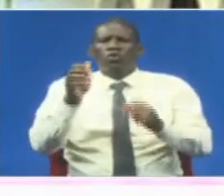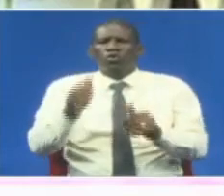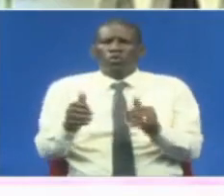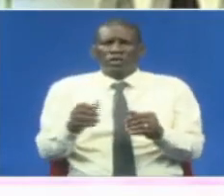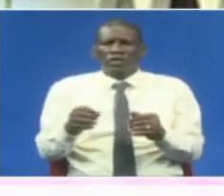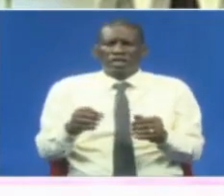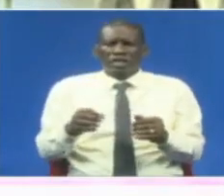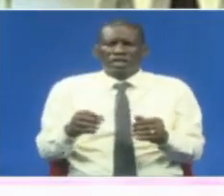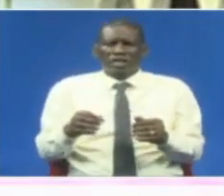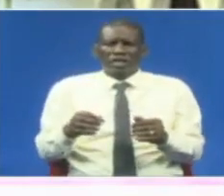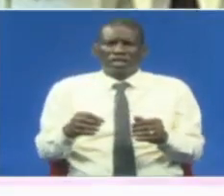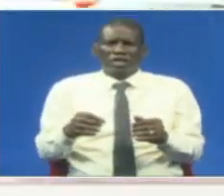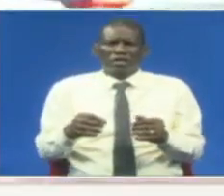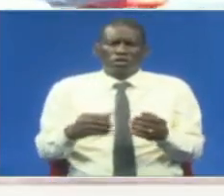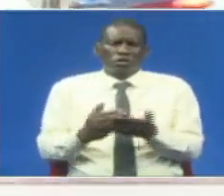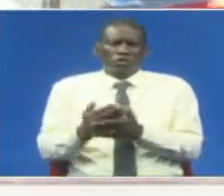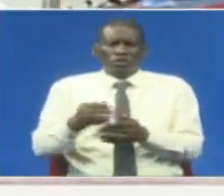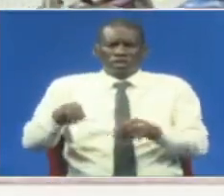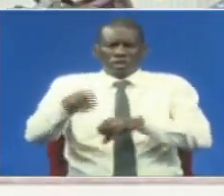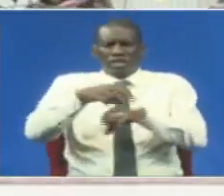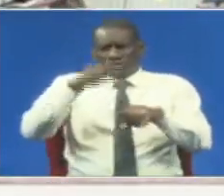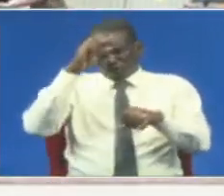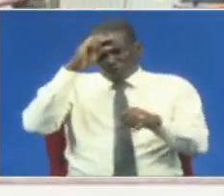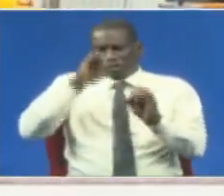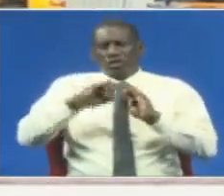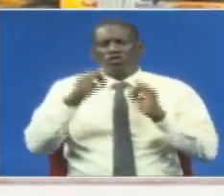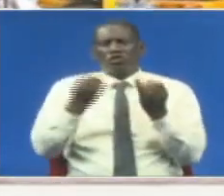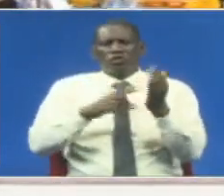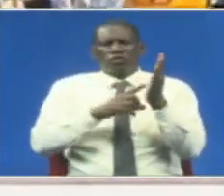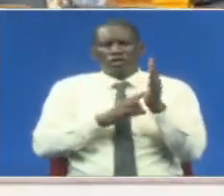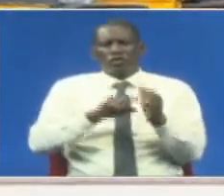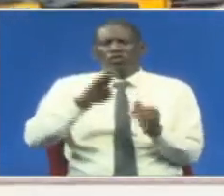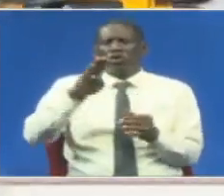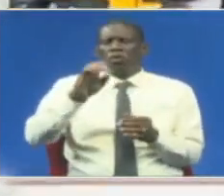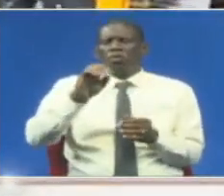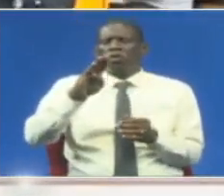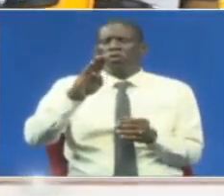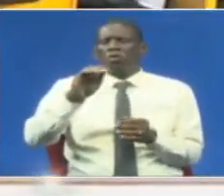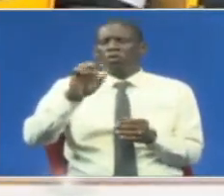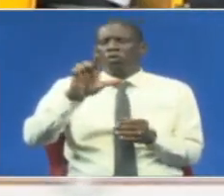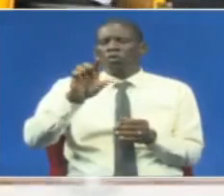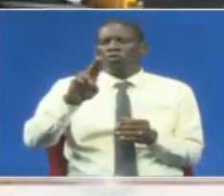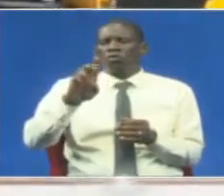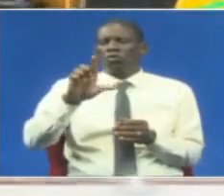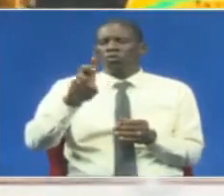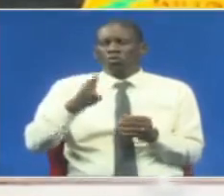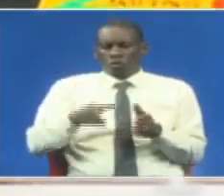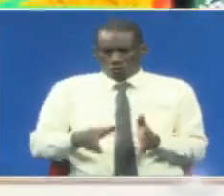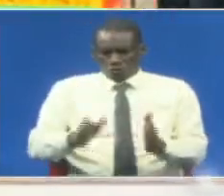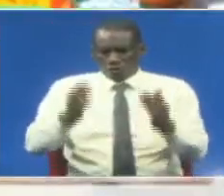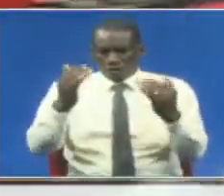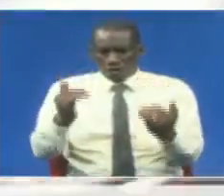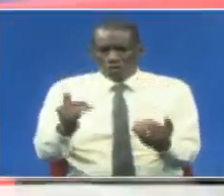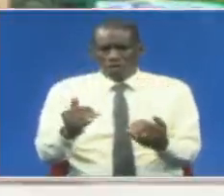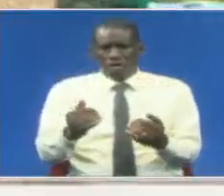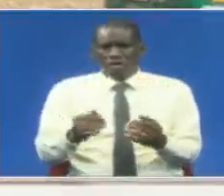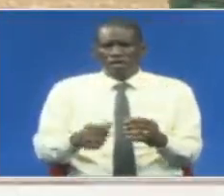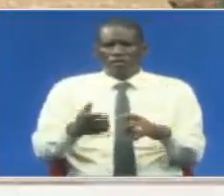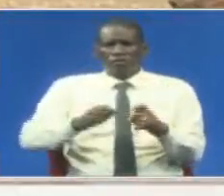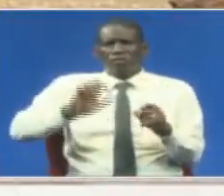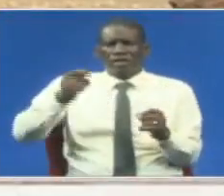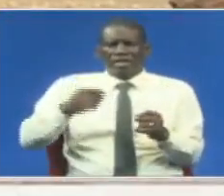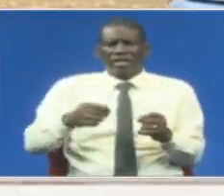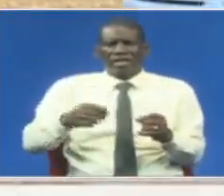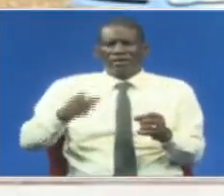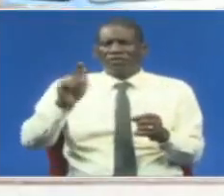jurisdiction of national government agencies. Like the Bombolulu Road, for example, is under the Kenya National Highway